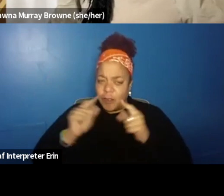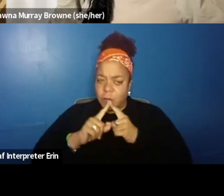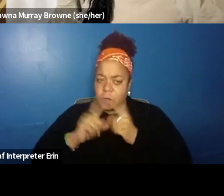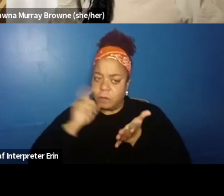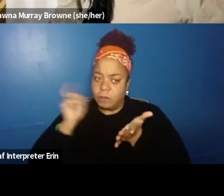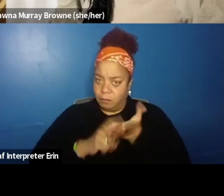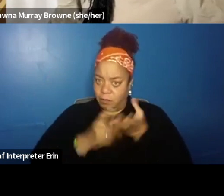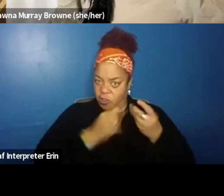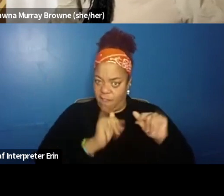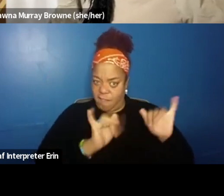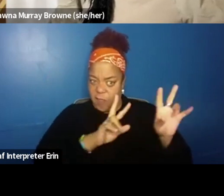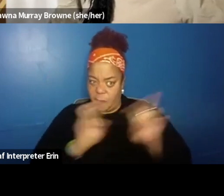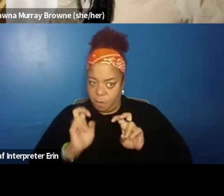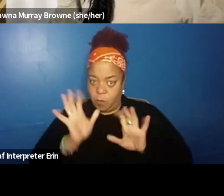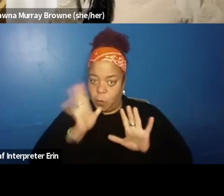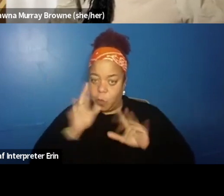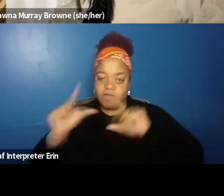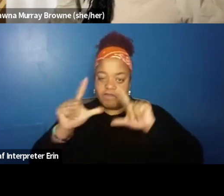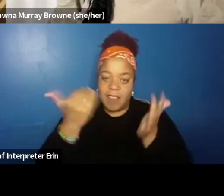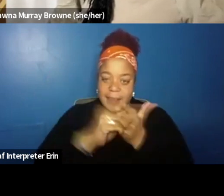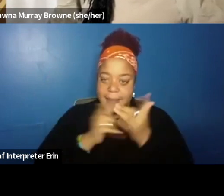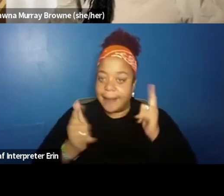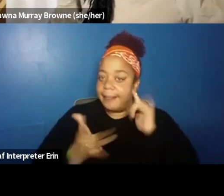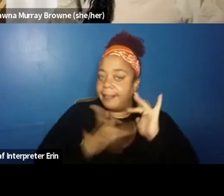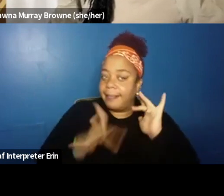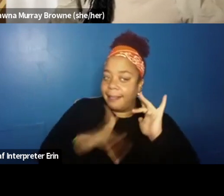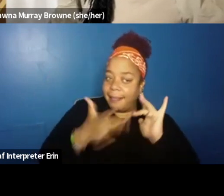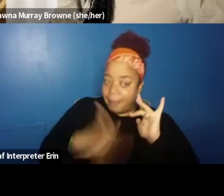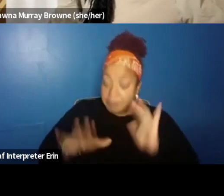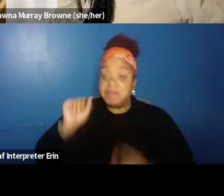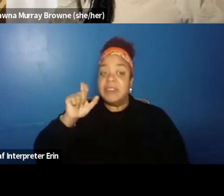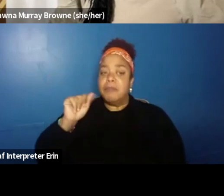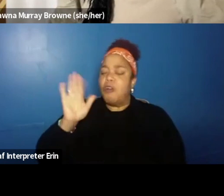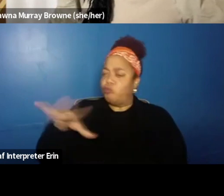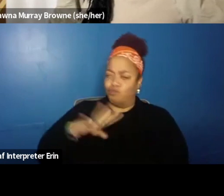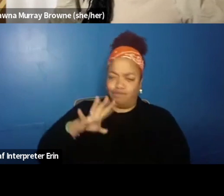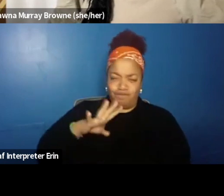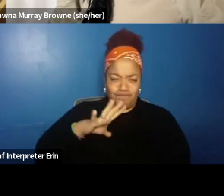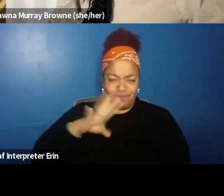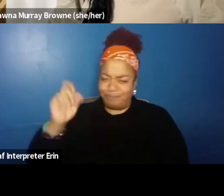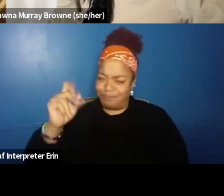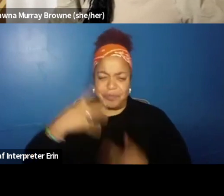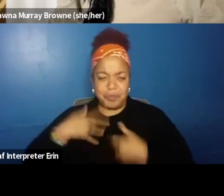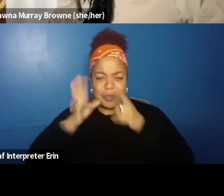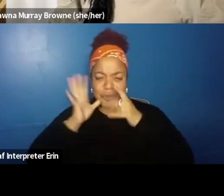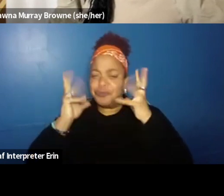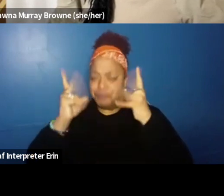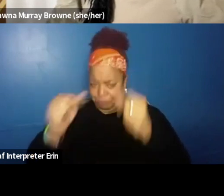on. This is Selima. Please take your time. I'll pass to Teal to introduce.